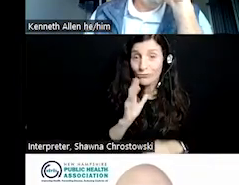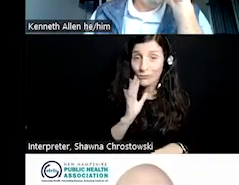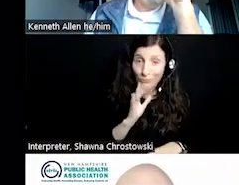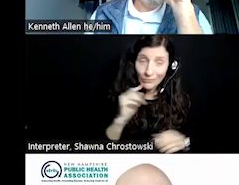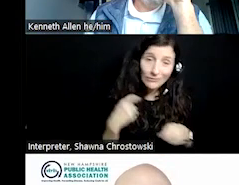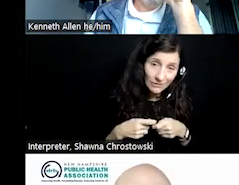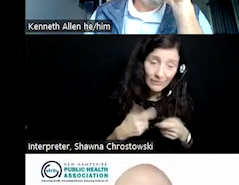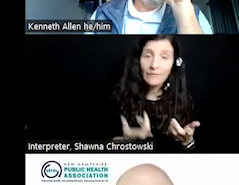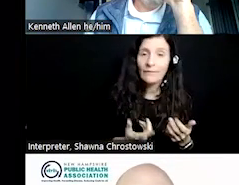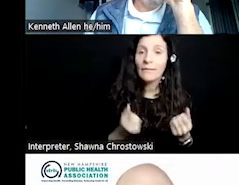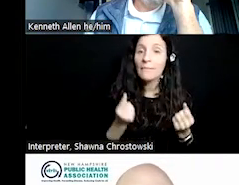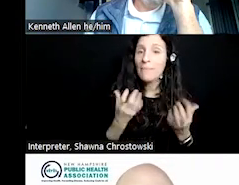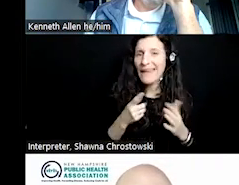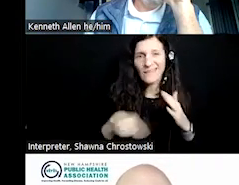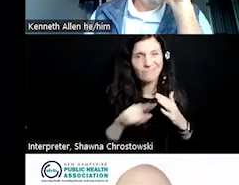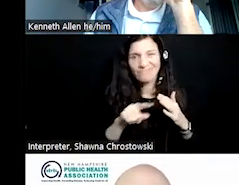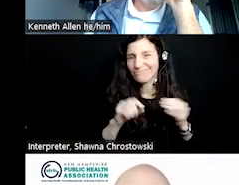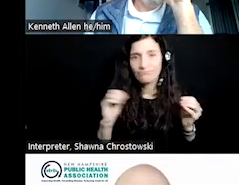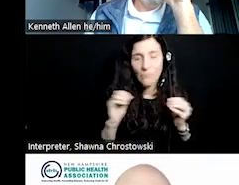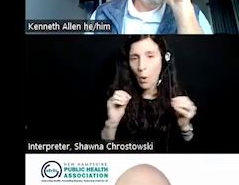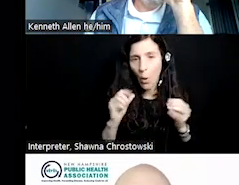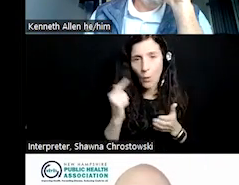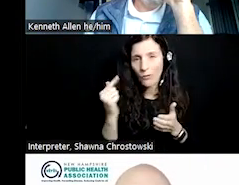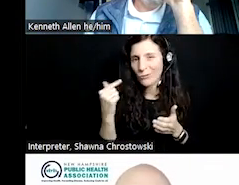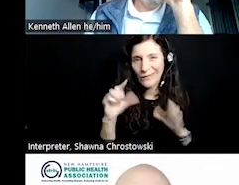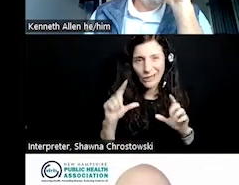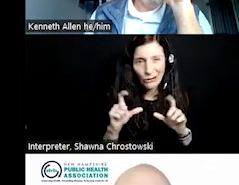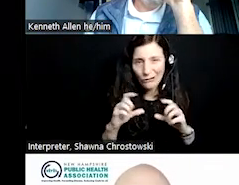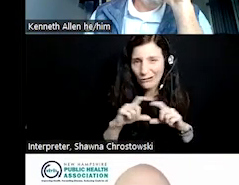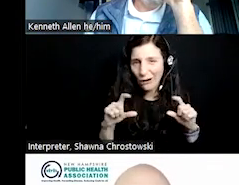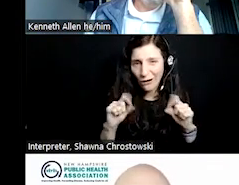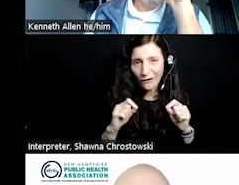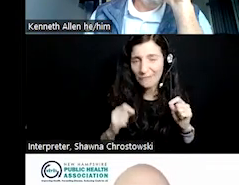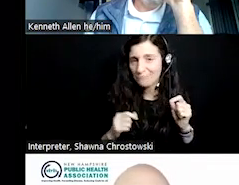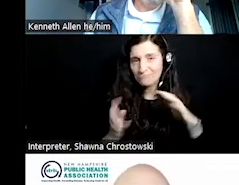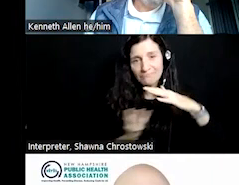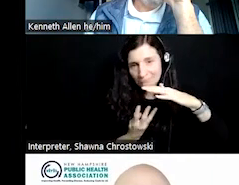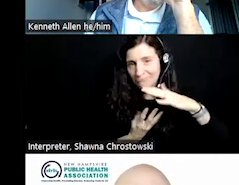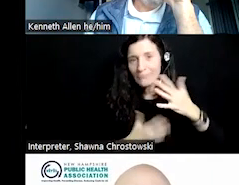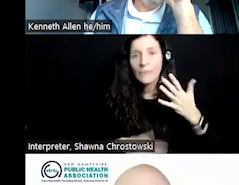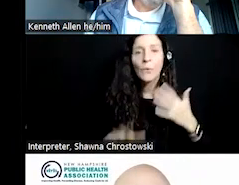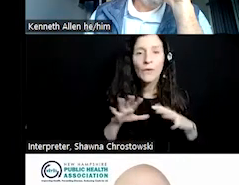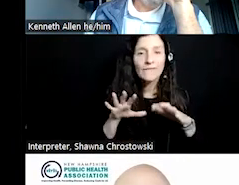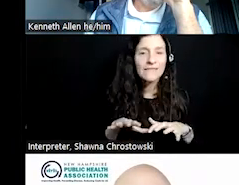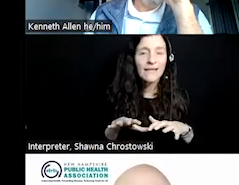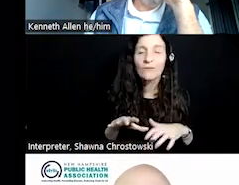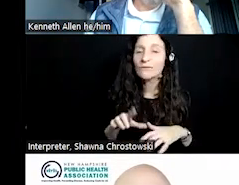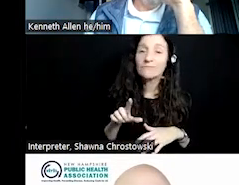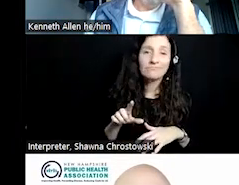of undocumented population. And we've resettled over 10,000 international refugees since